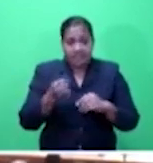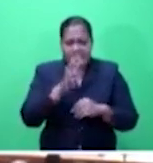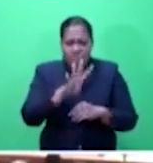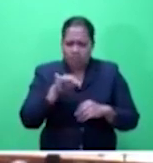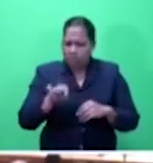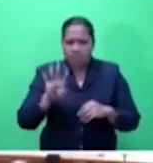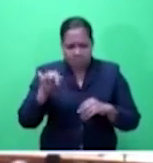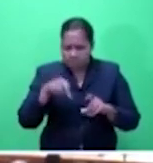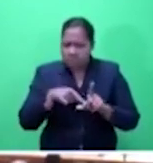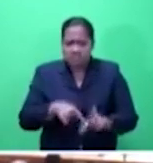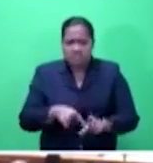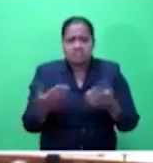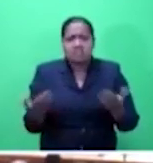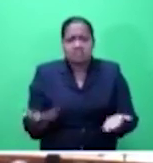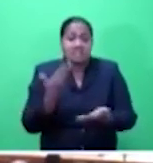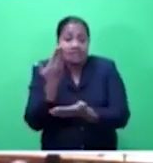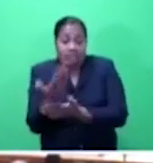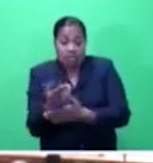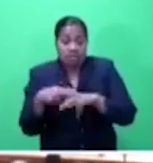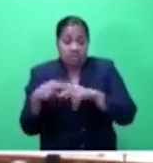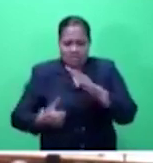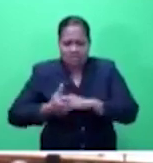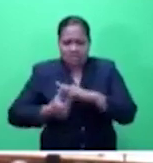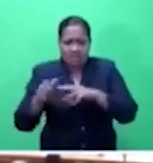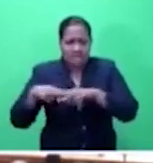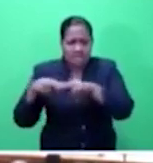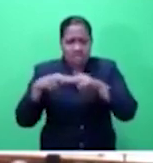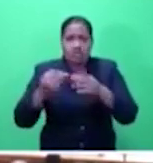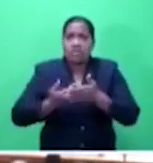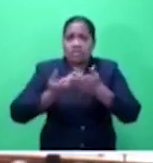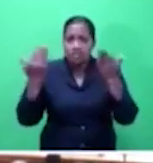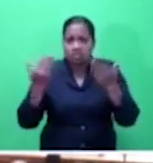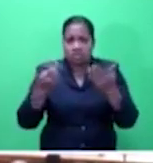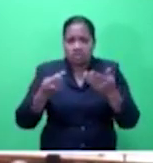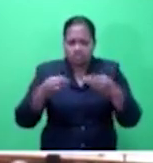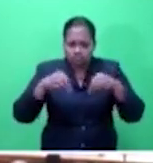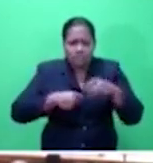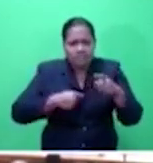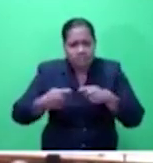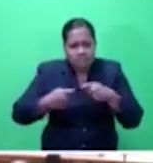depends entirely on the success of Fiji and our major source markets in combating the virus.